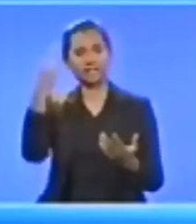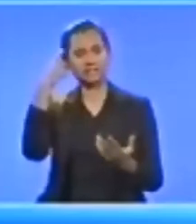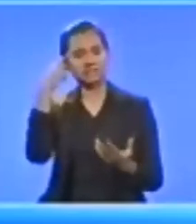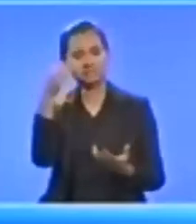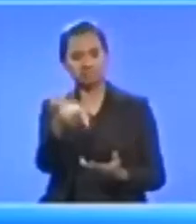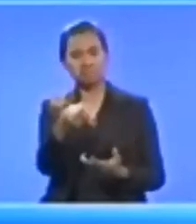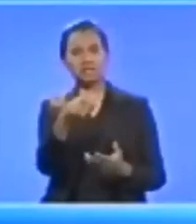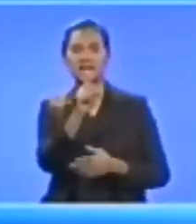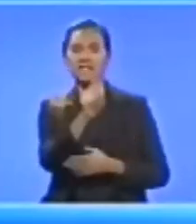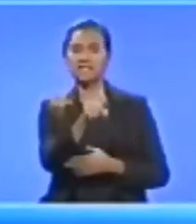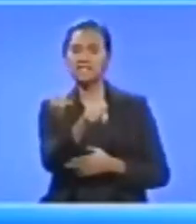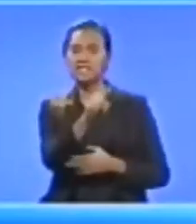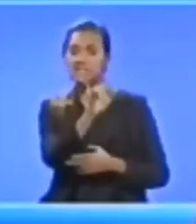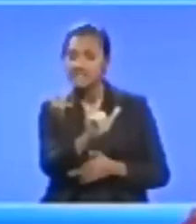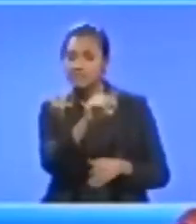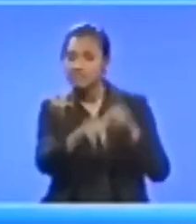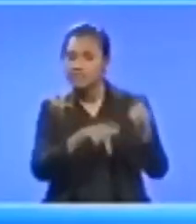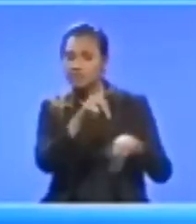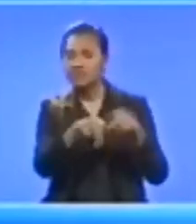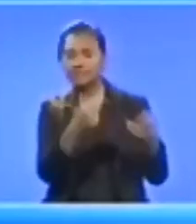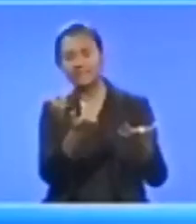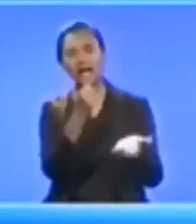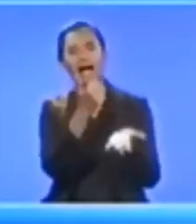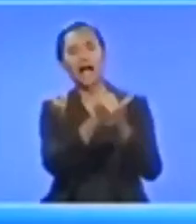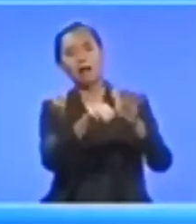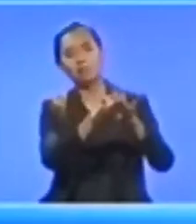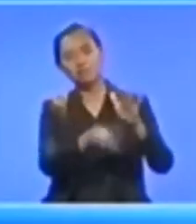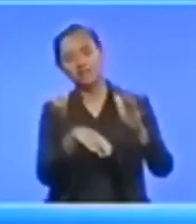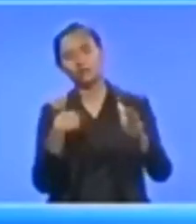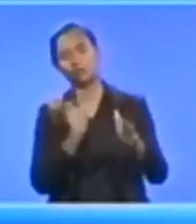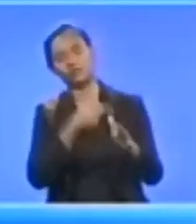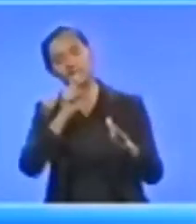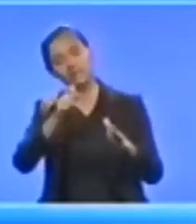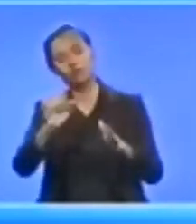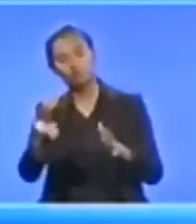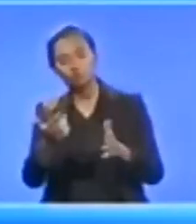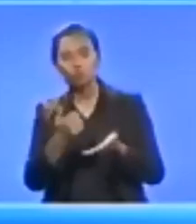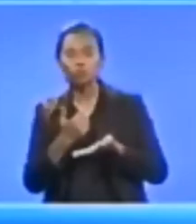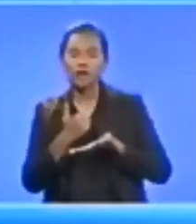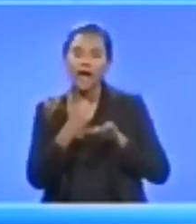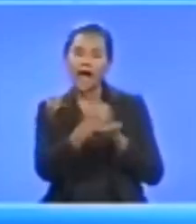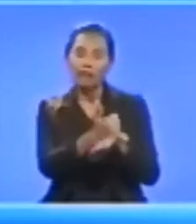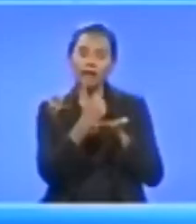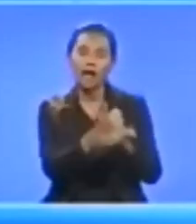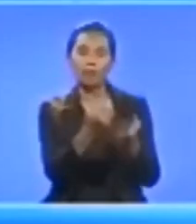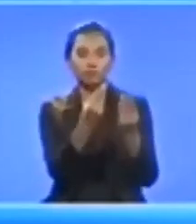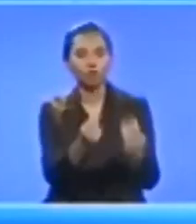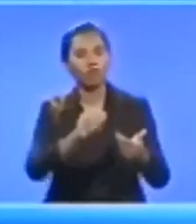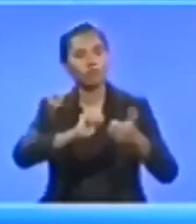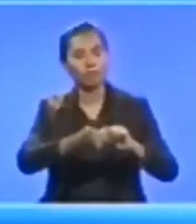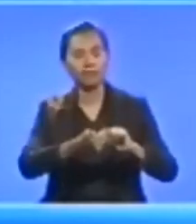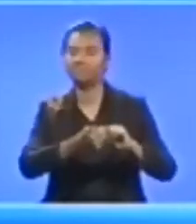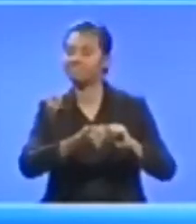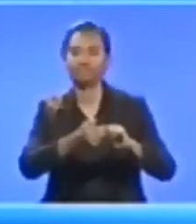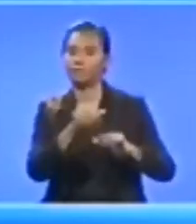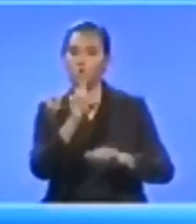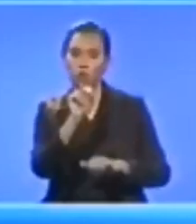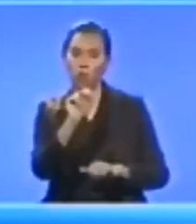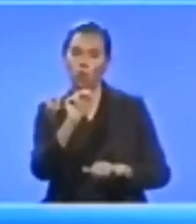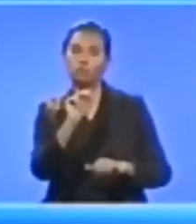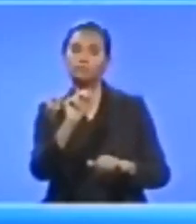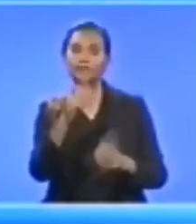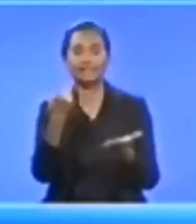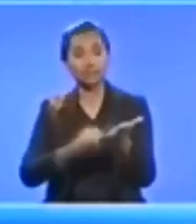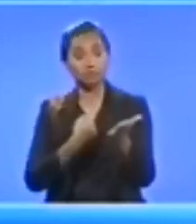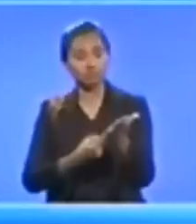helpless and we must help to solve all their problems. We are wrong. Sometimes we can do more harm